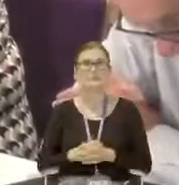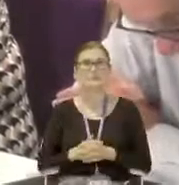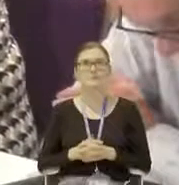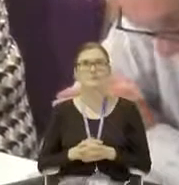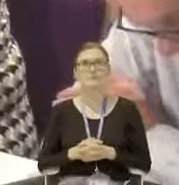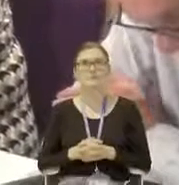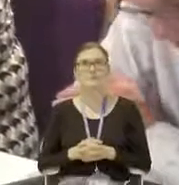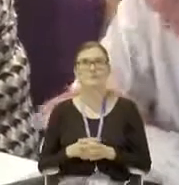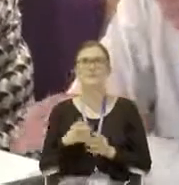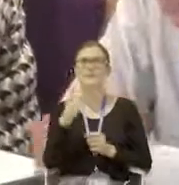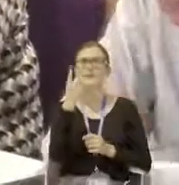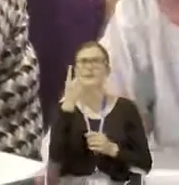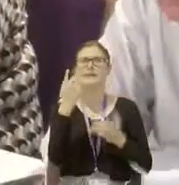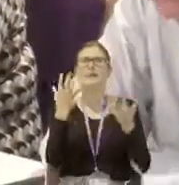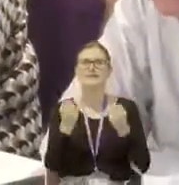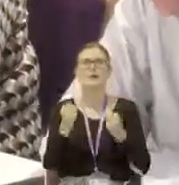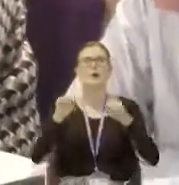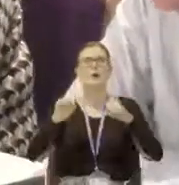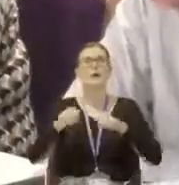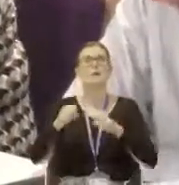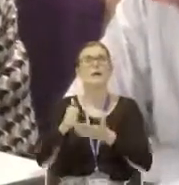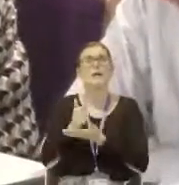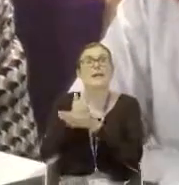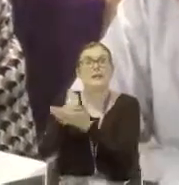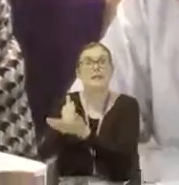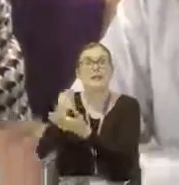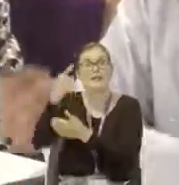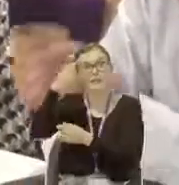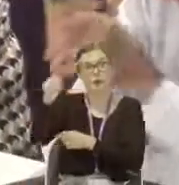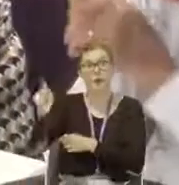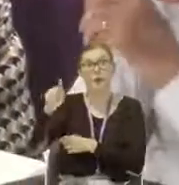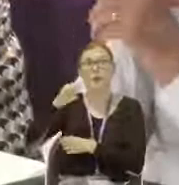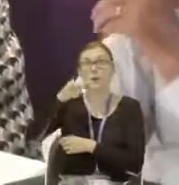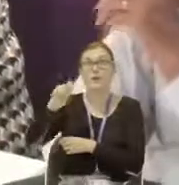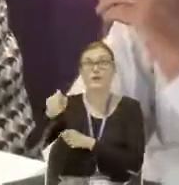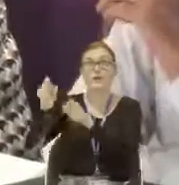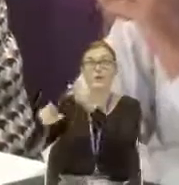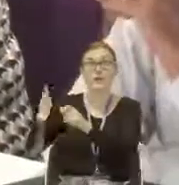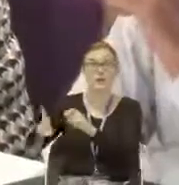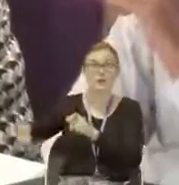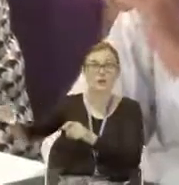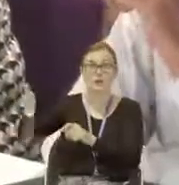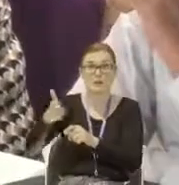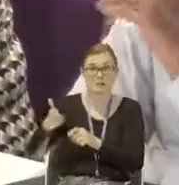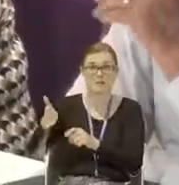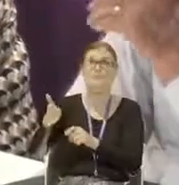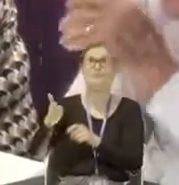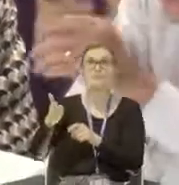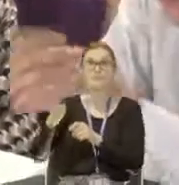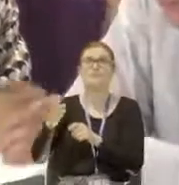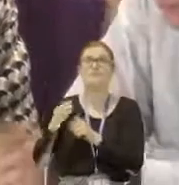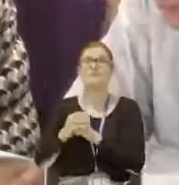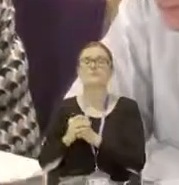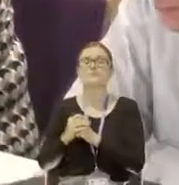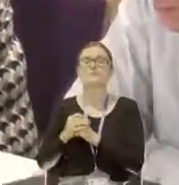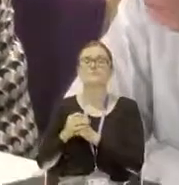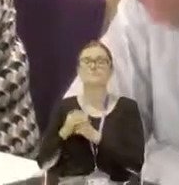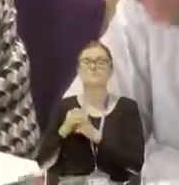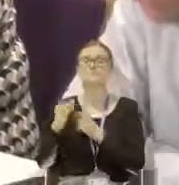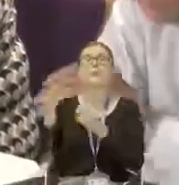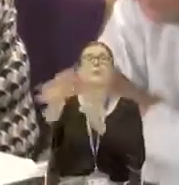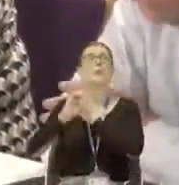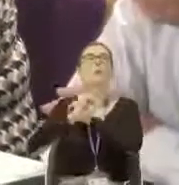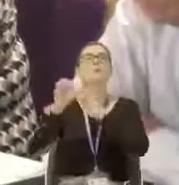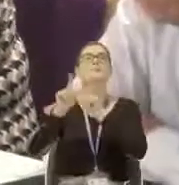system. Without peace, we can't achieve sustainable development. None of the global goals